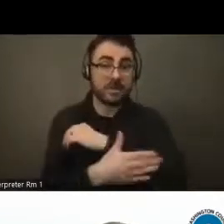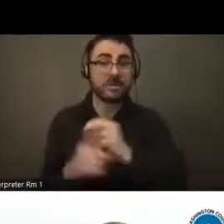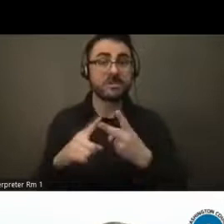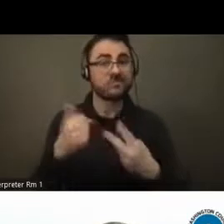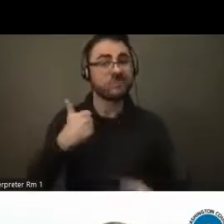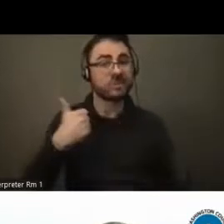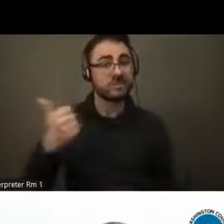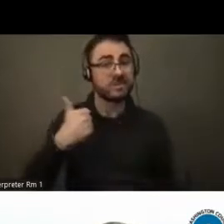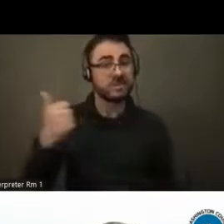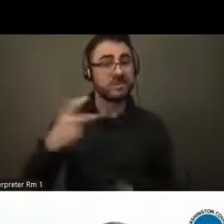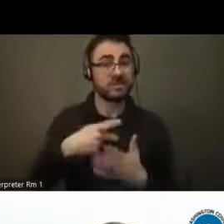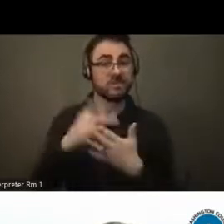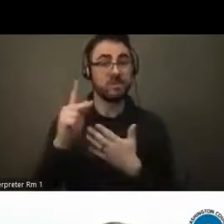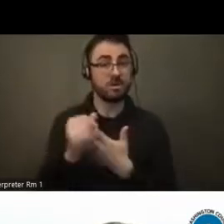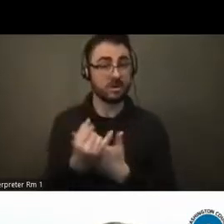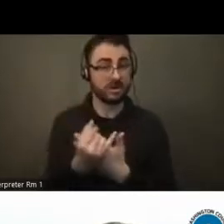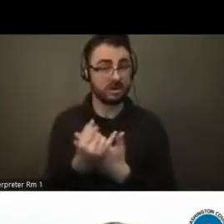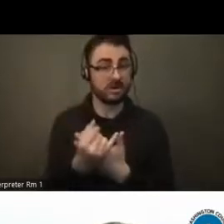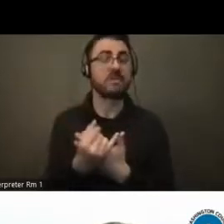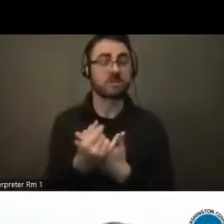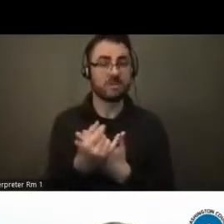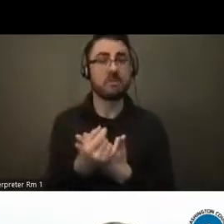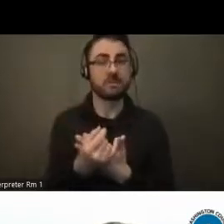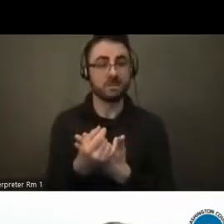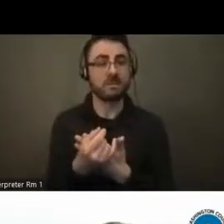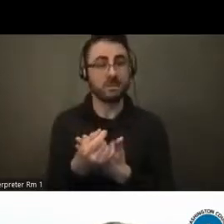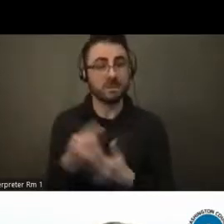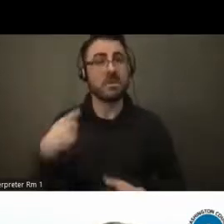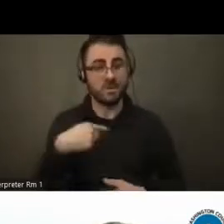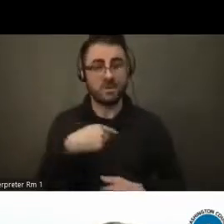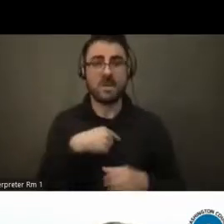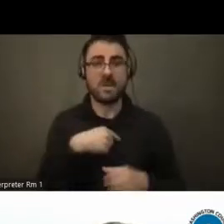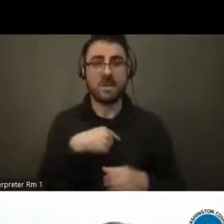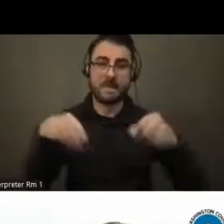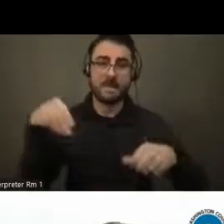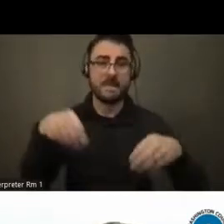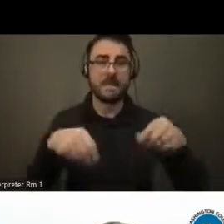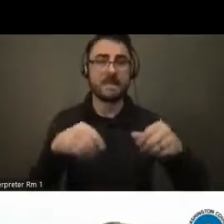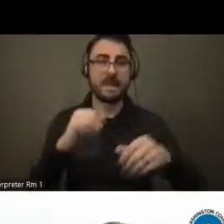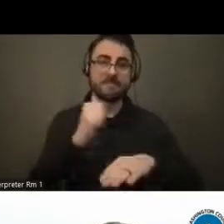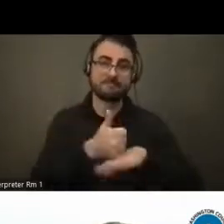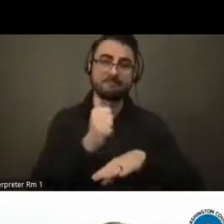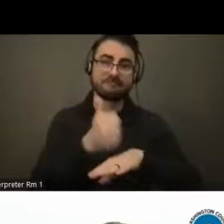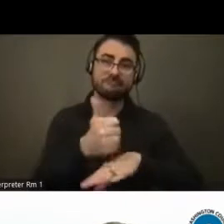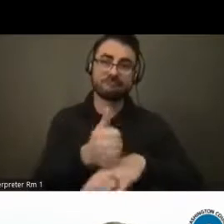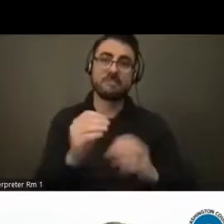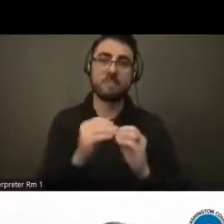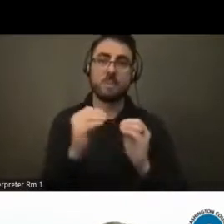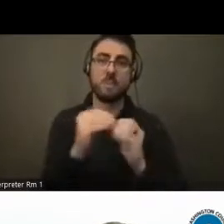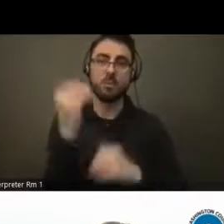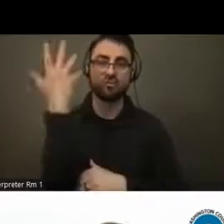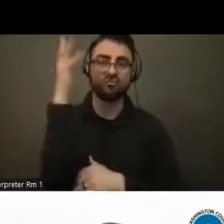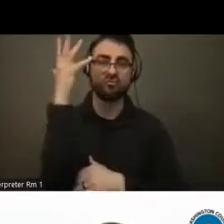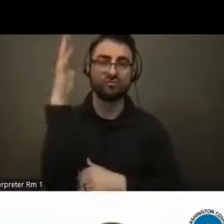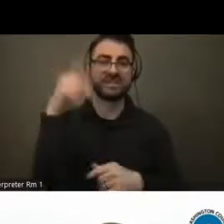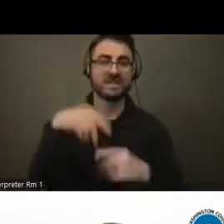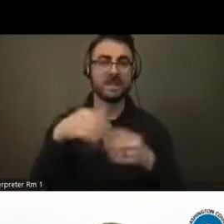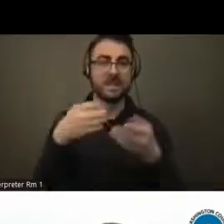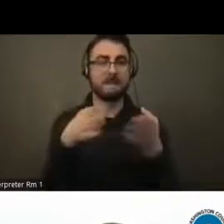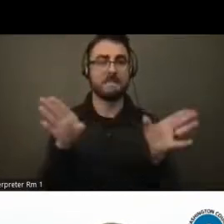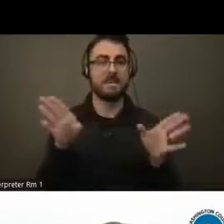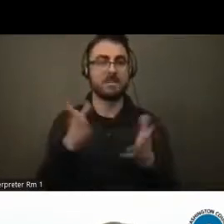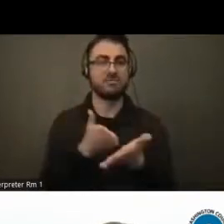We are planting more and more street trees in the public right of way in